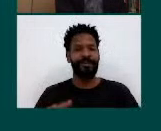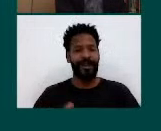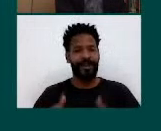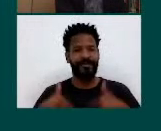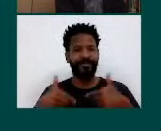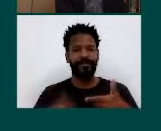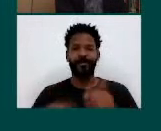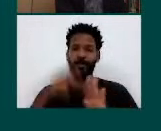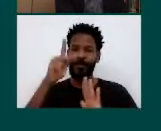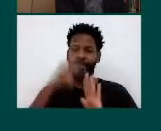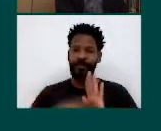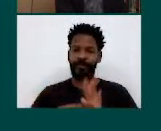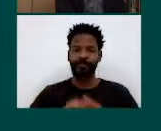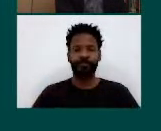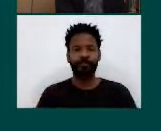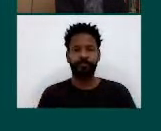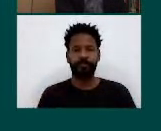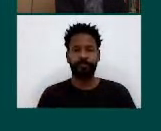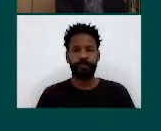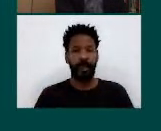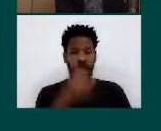great.